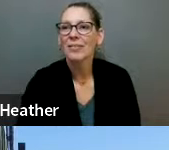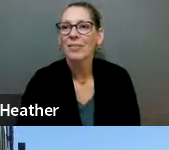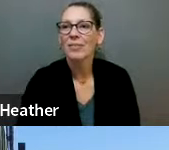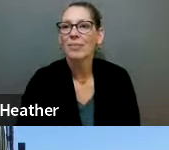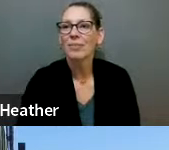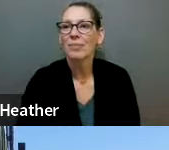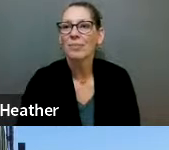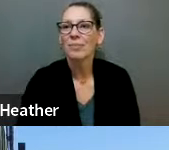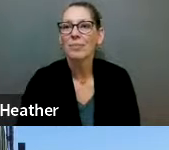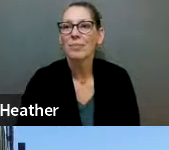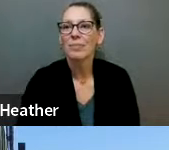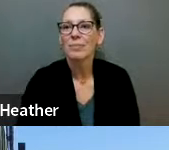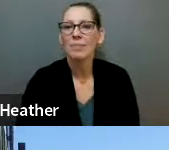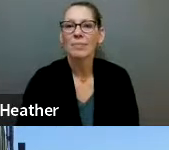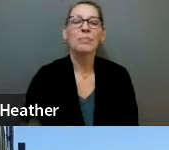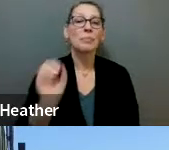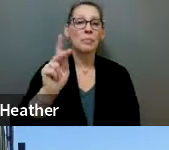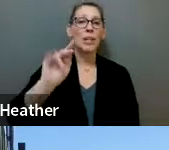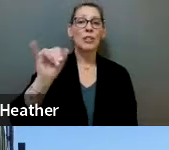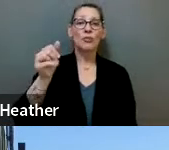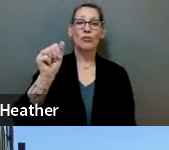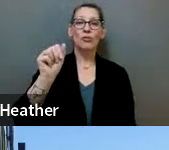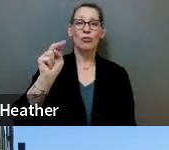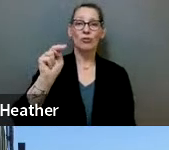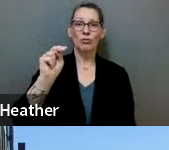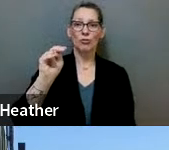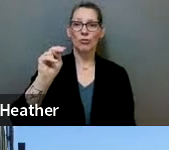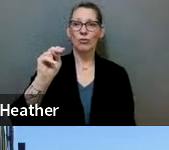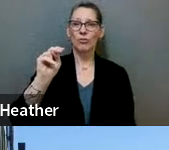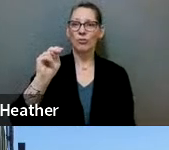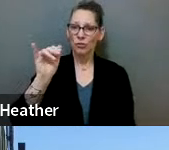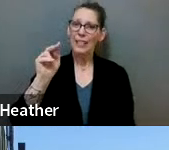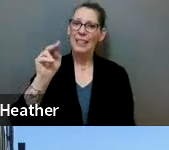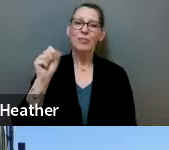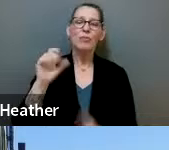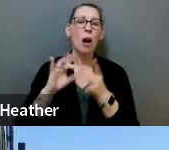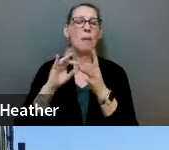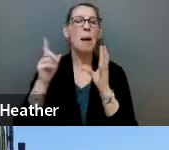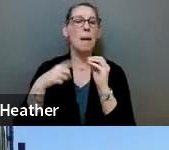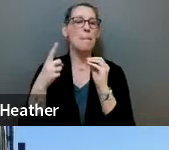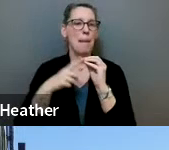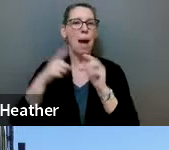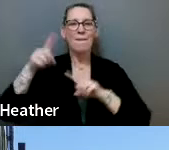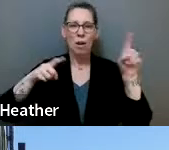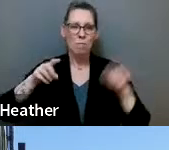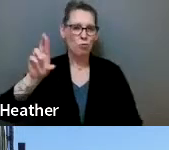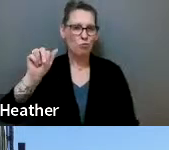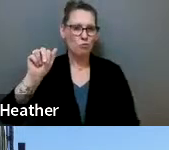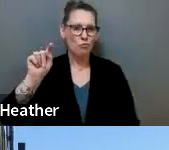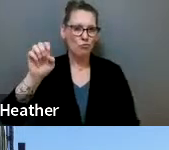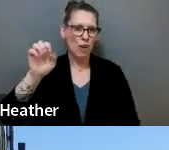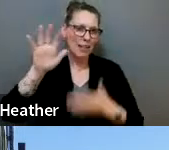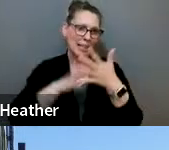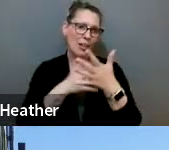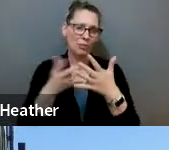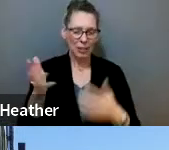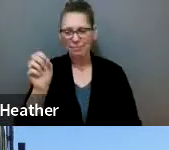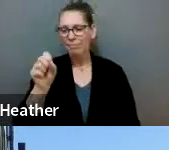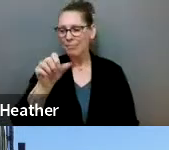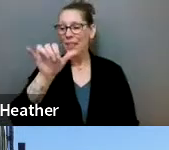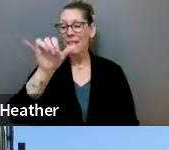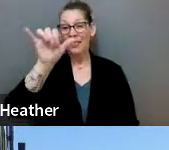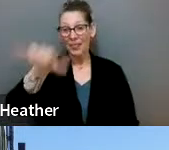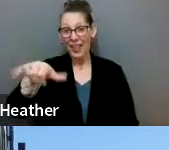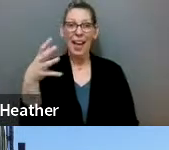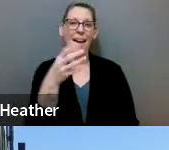Okay, so Jana's comments about toll rates and variable rate schedule, I think that is that, and the